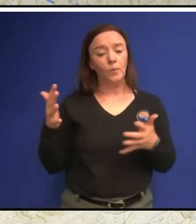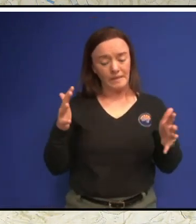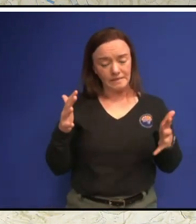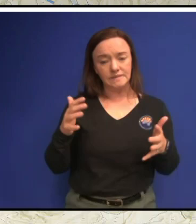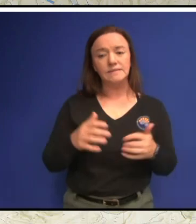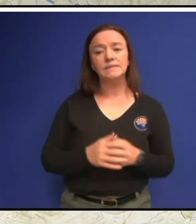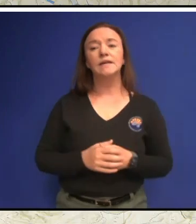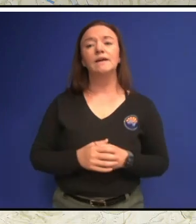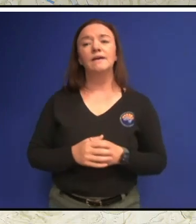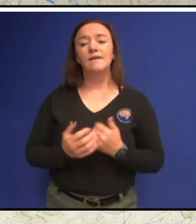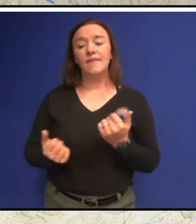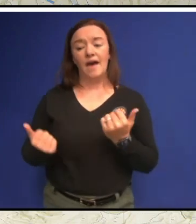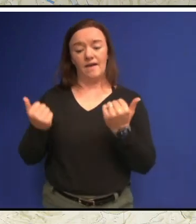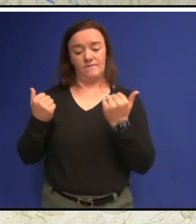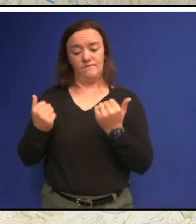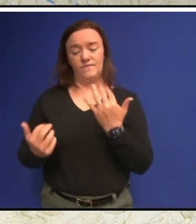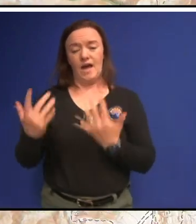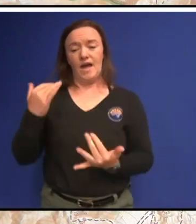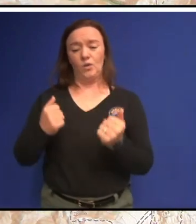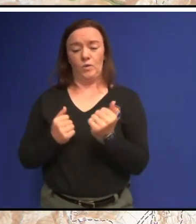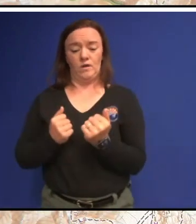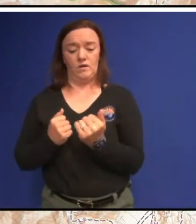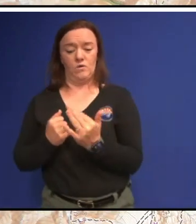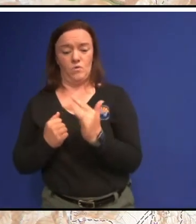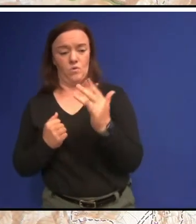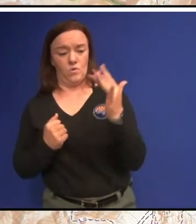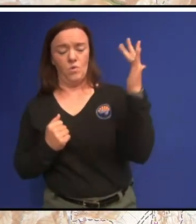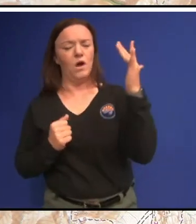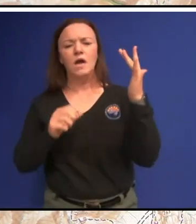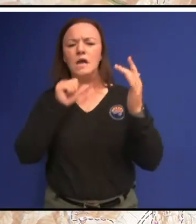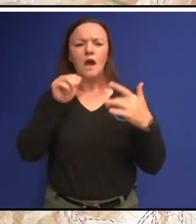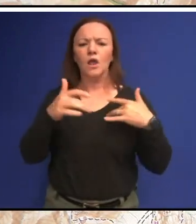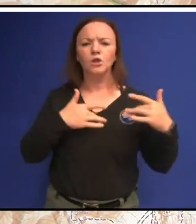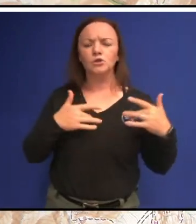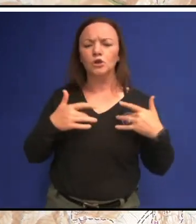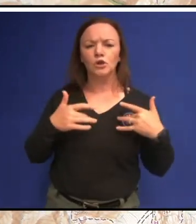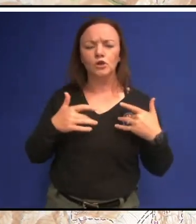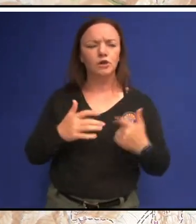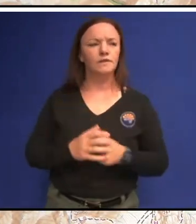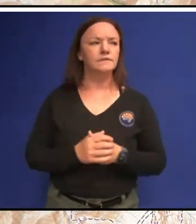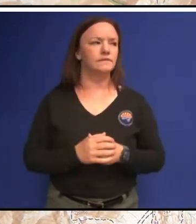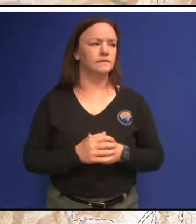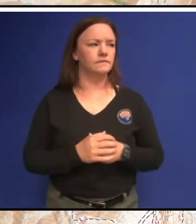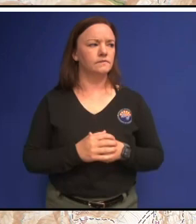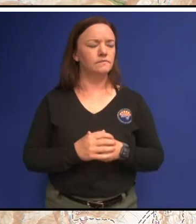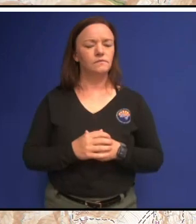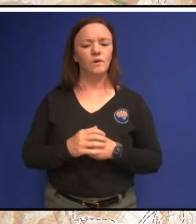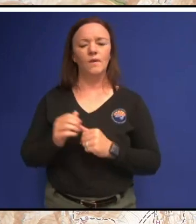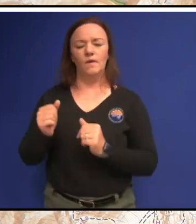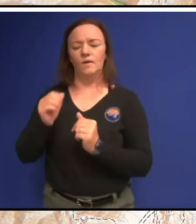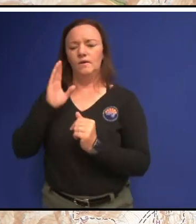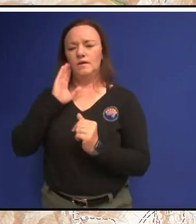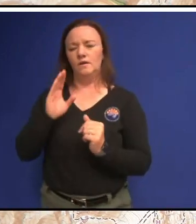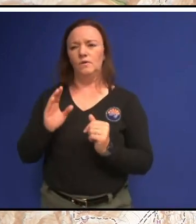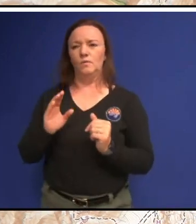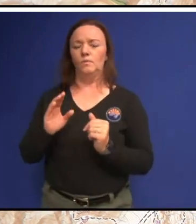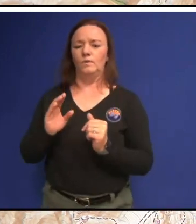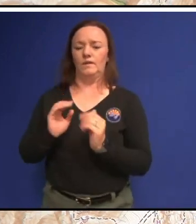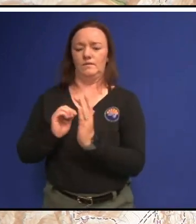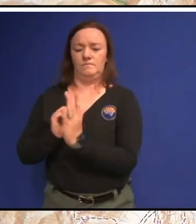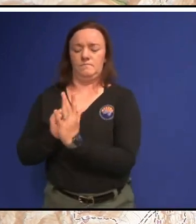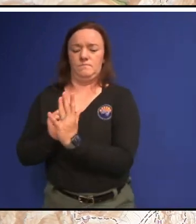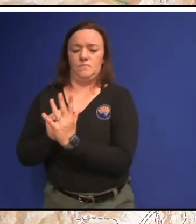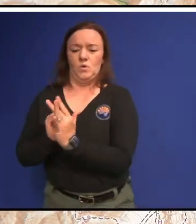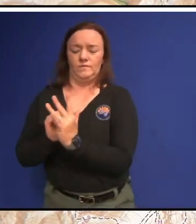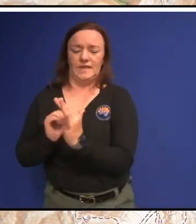really a concern. It's going to continue to flank up here, meaning move sideways, not against the wind,